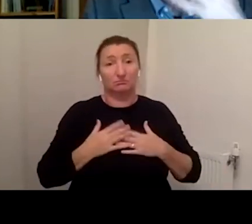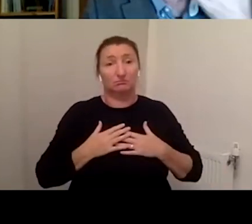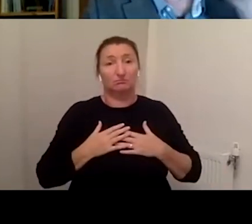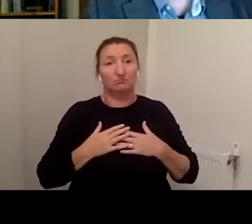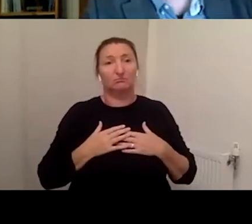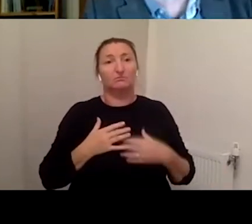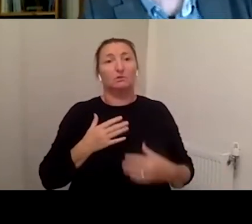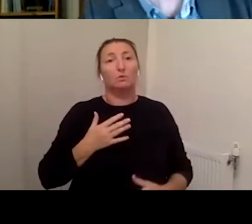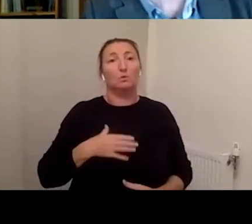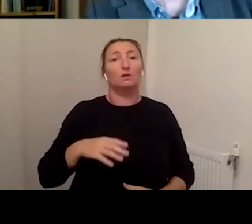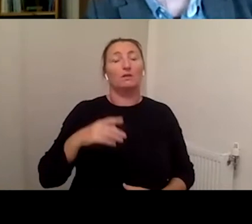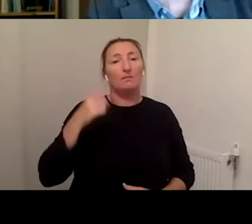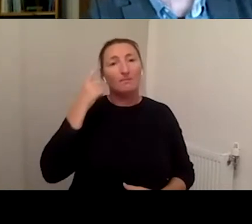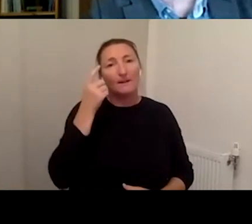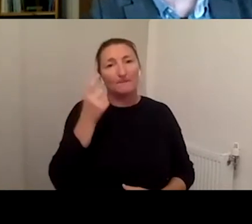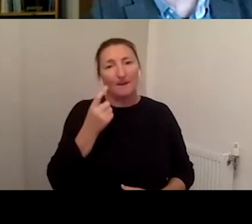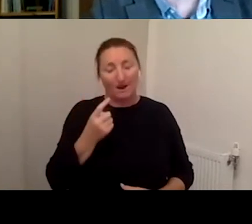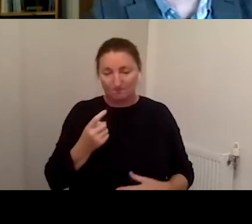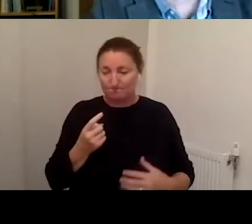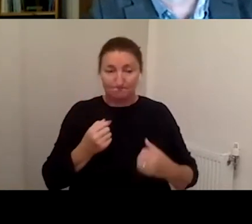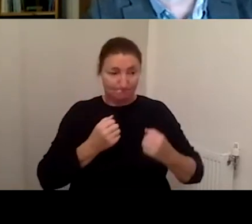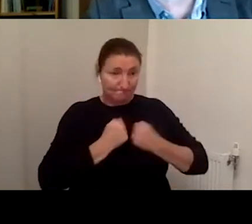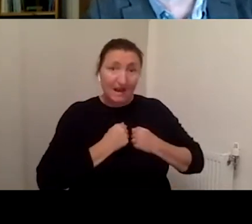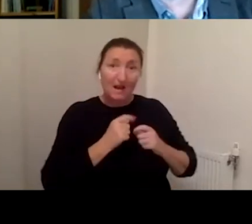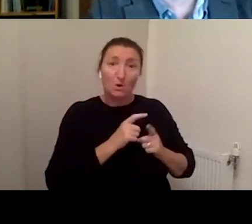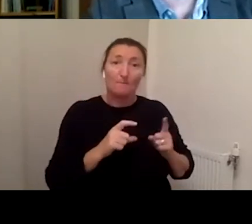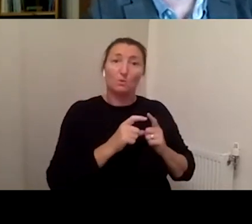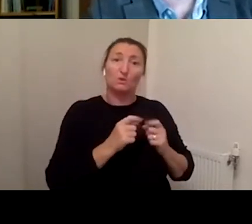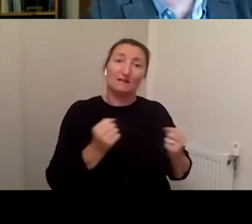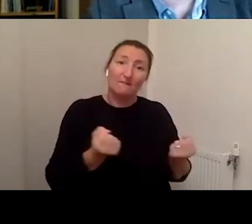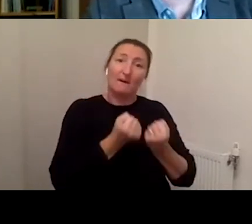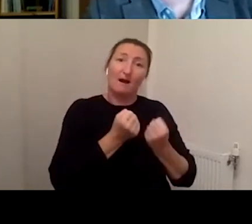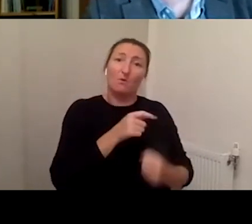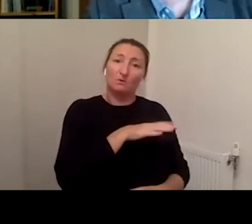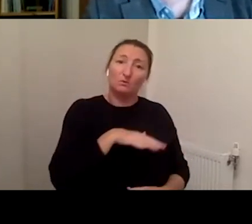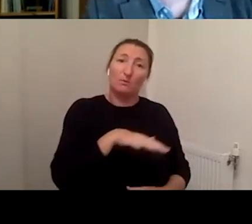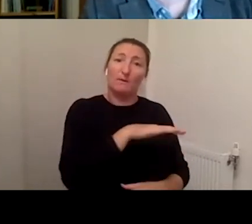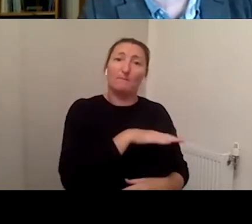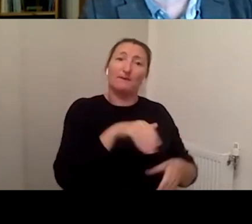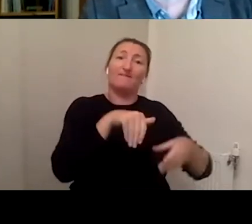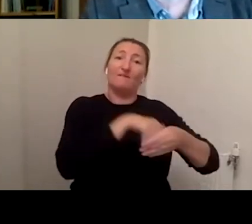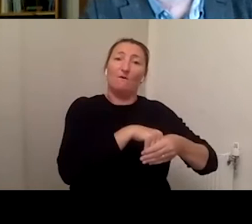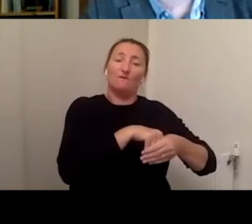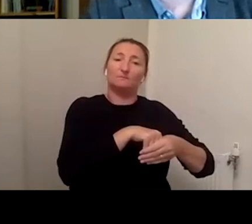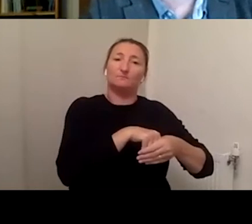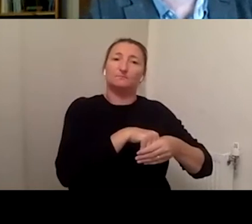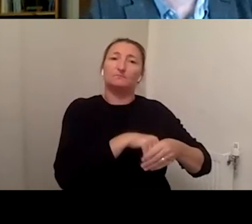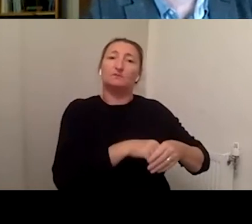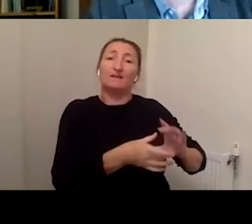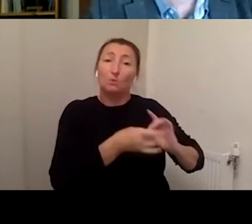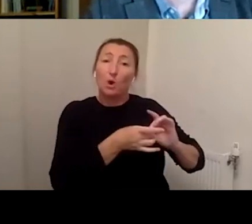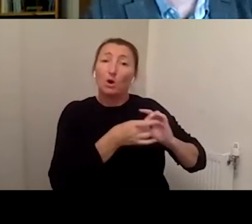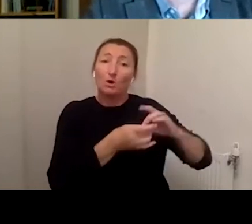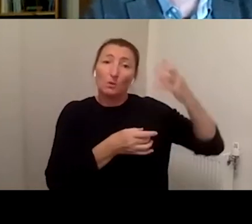coming down the road, and we thought, could we empower community to get involved in the solar aspect? And we worked very closely with the Irish government, because